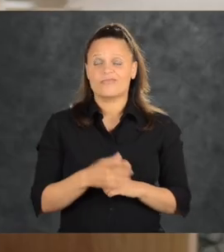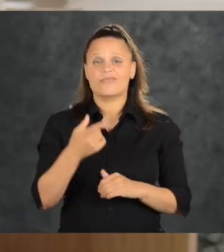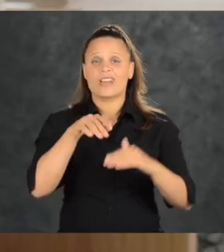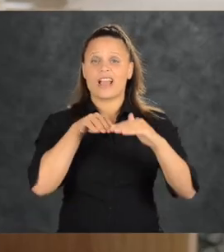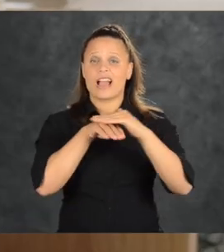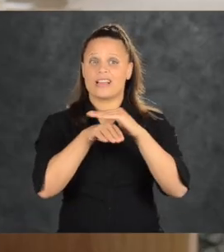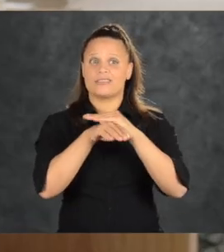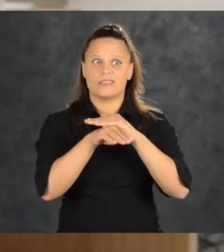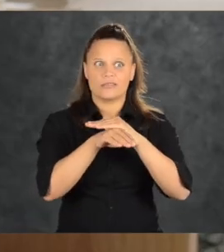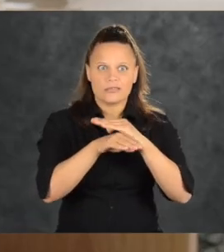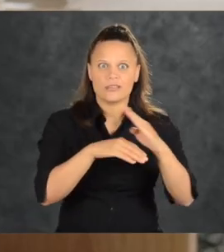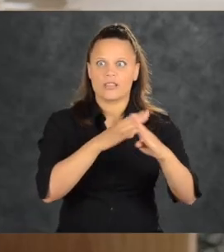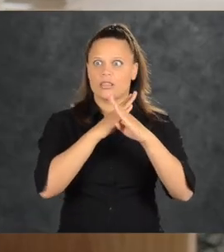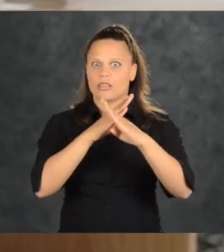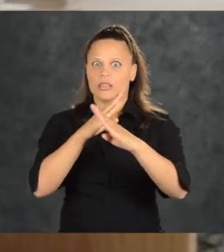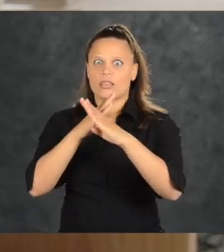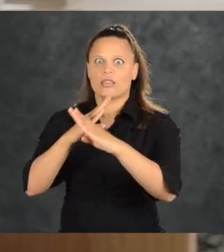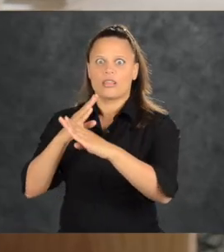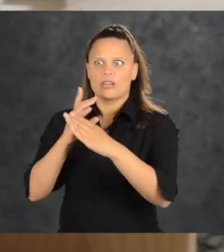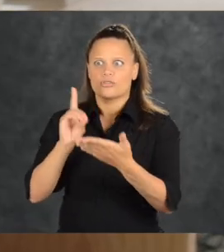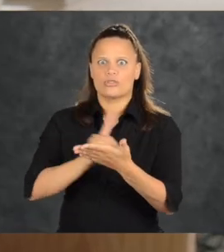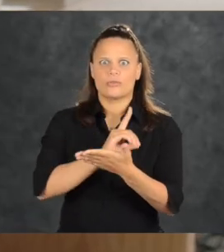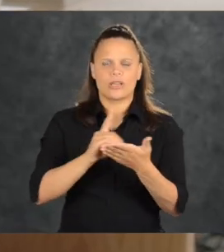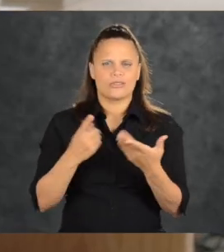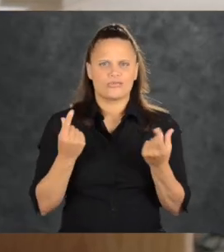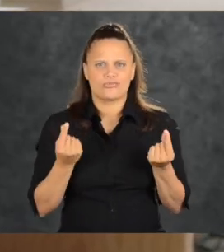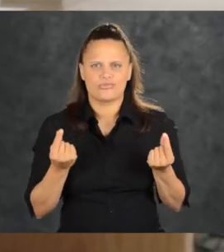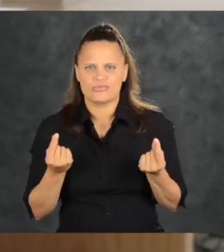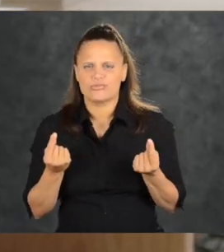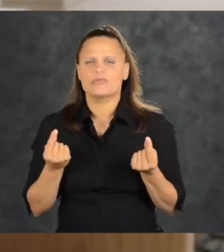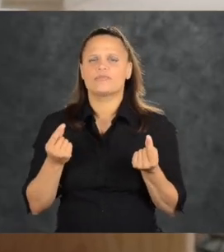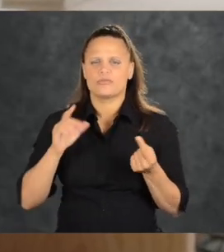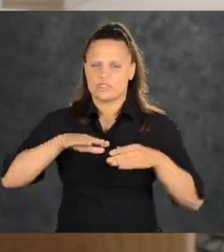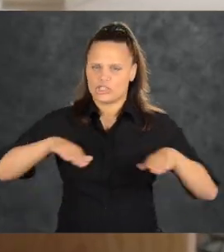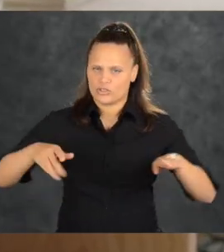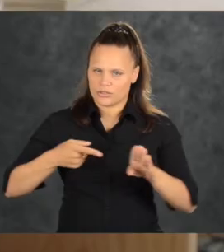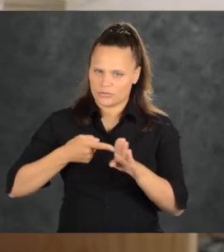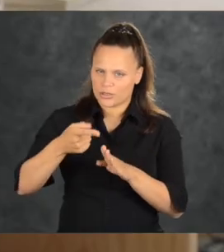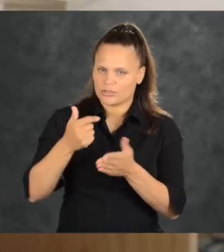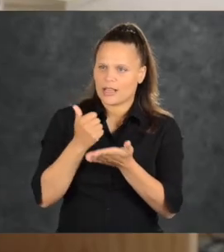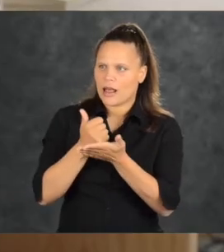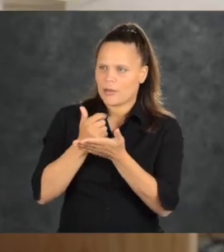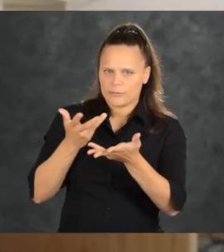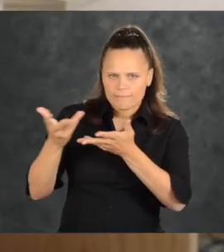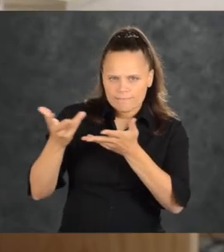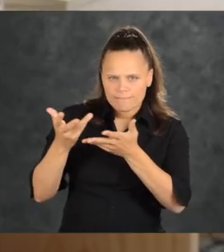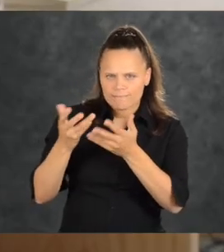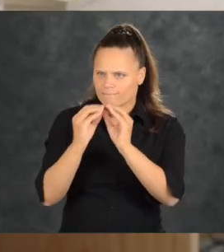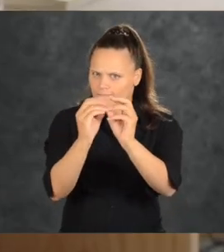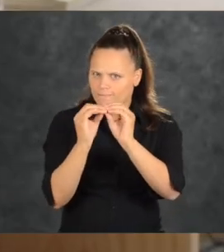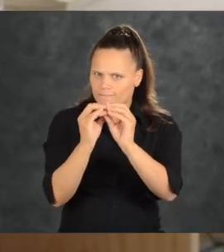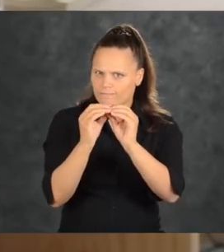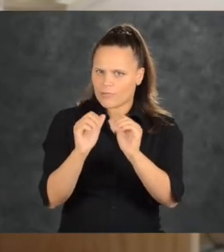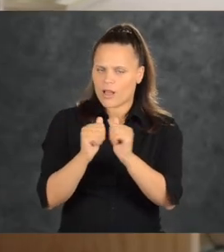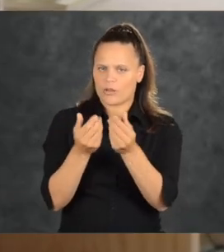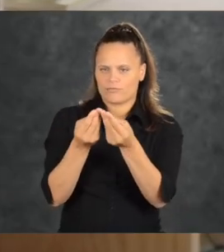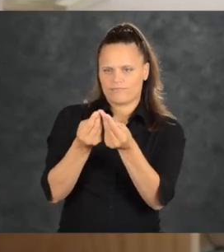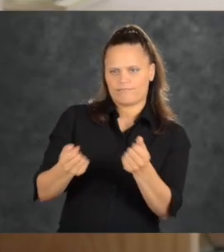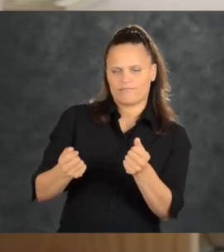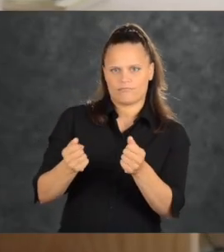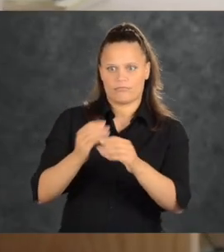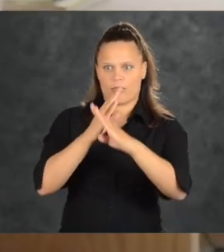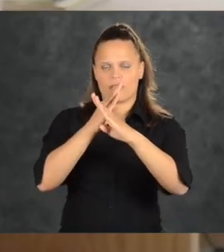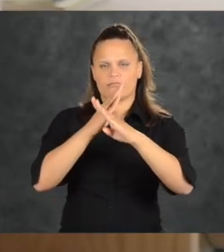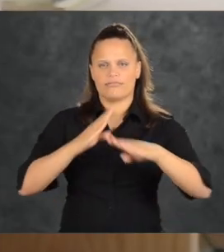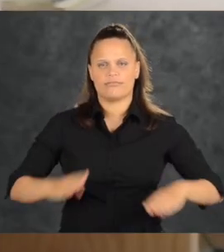fingers. There are 2 primary ways to enter the Special Appointment Program. The first is direct placement. In this process, a candidate is